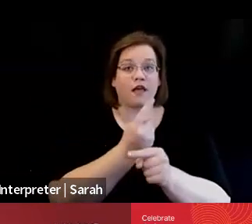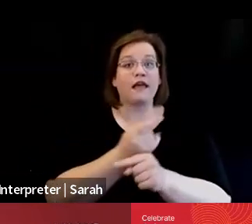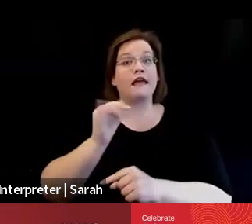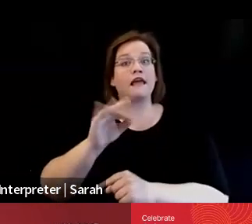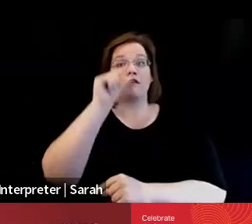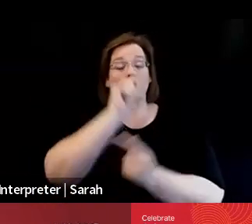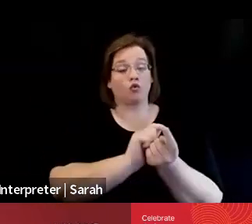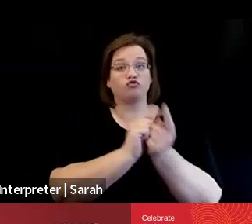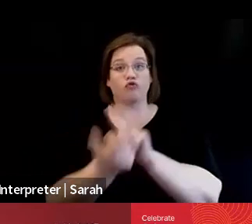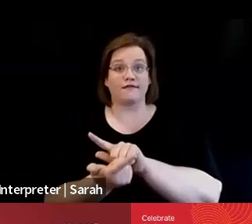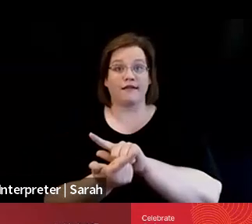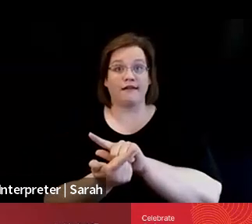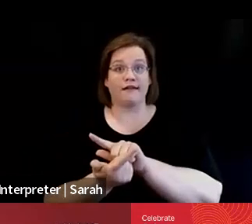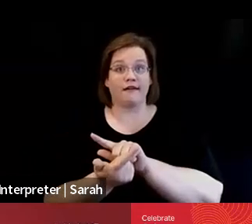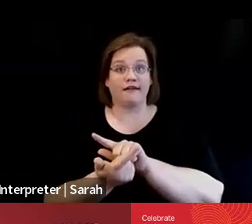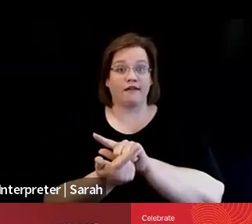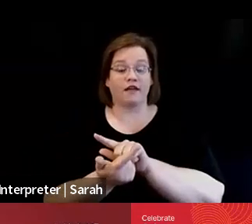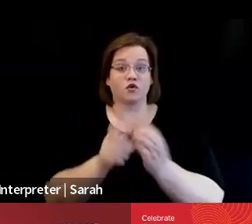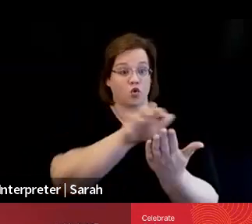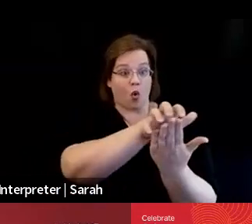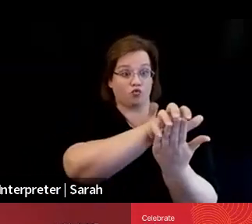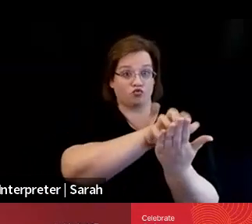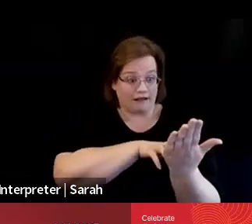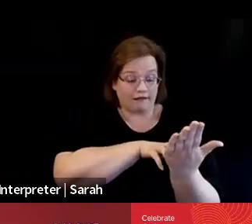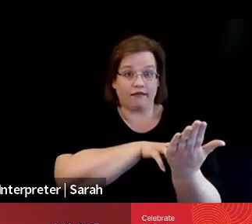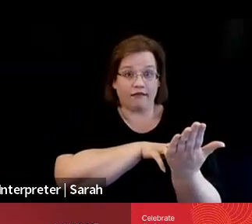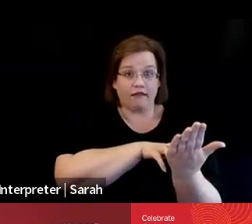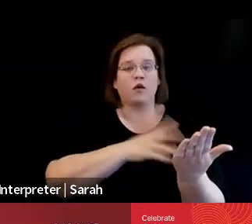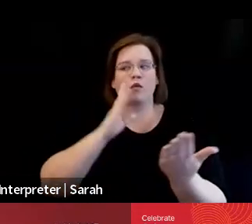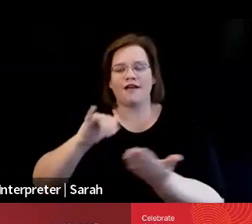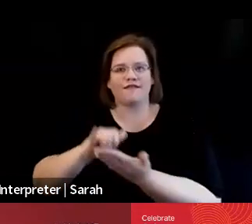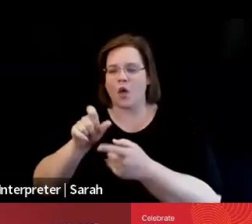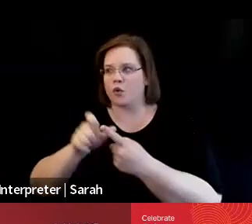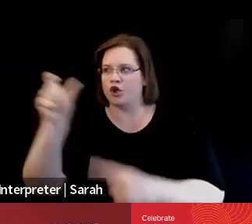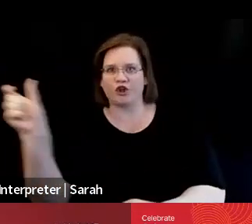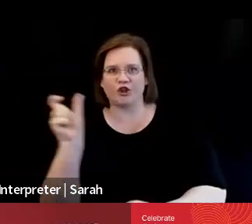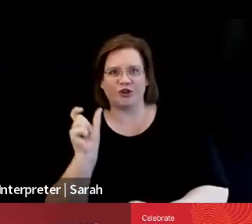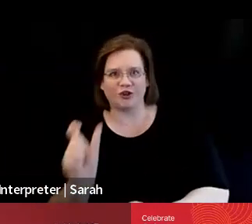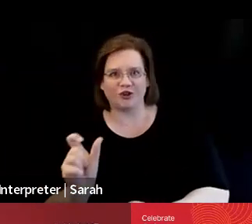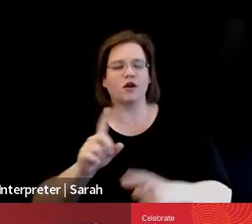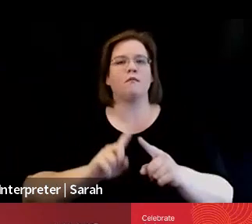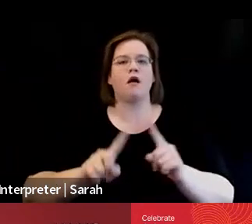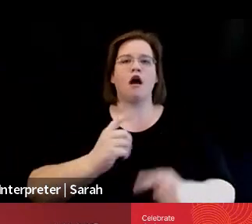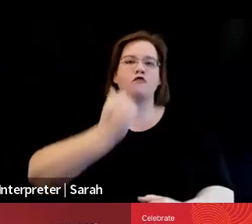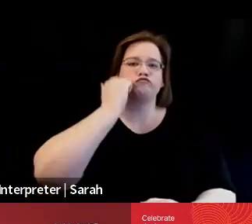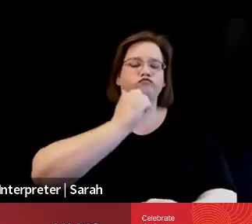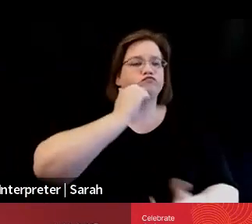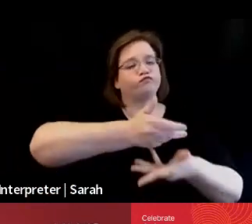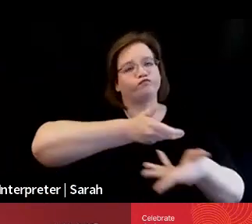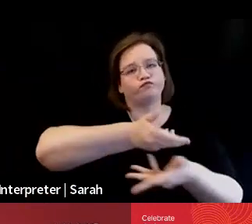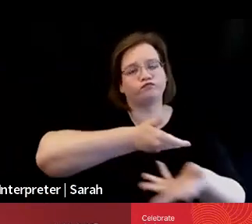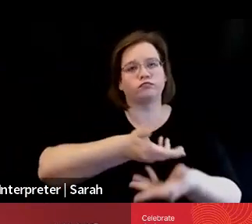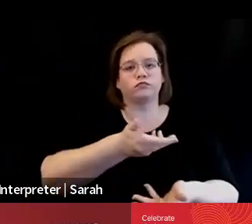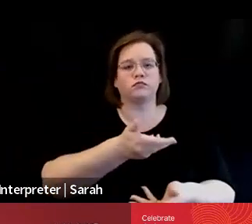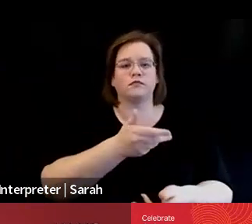and it translates, it will translate directly. So any written material will have that. But the word that is used in common speech, at least in the Levant, is